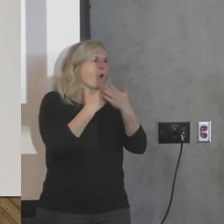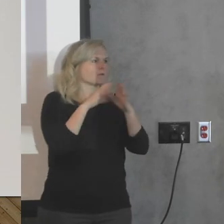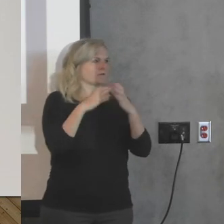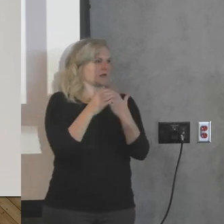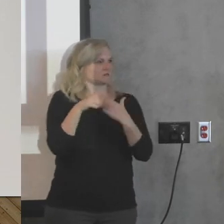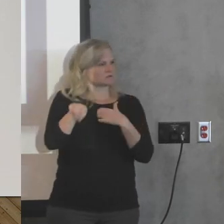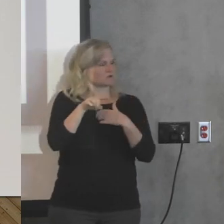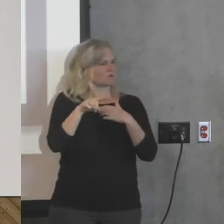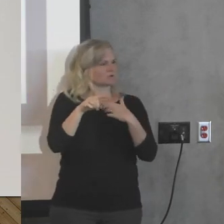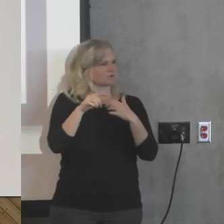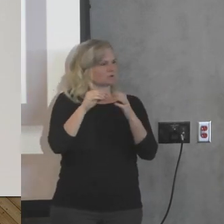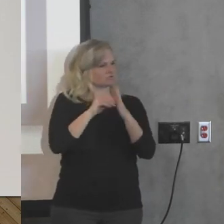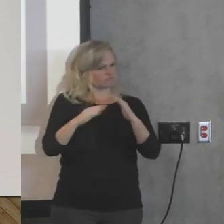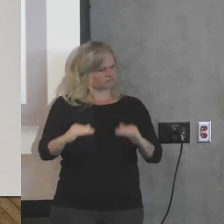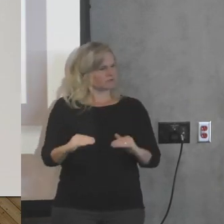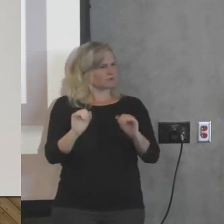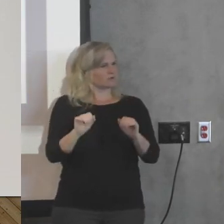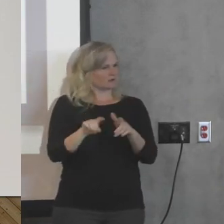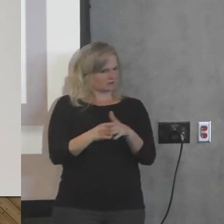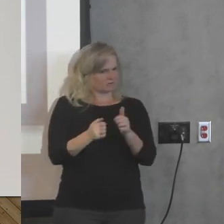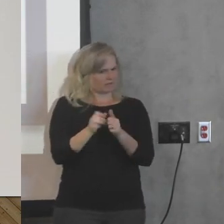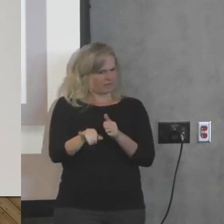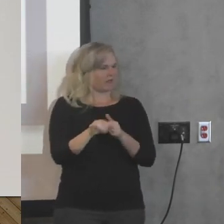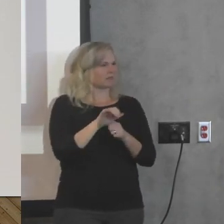more story elements into it.